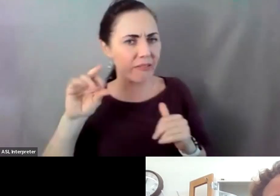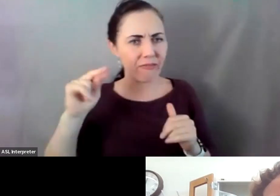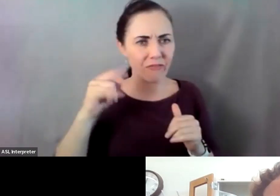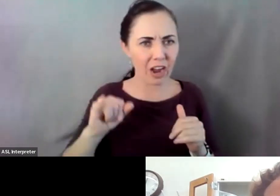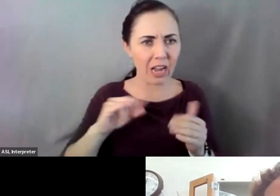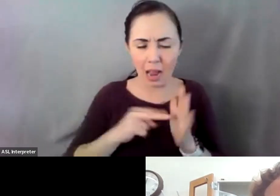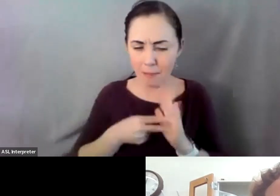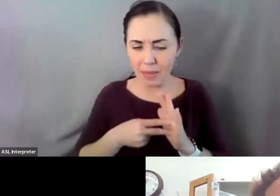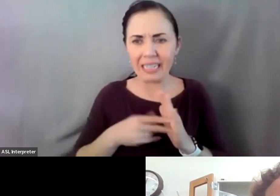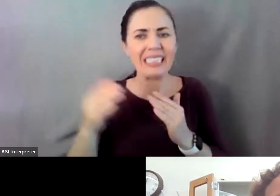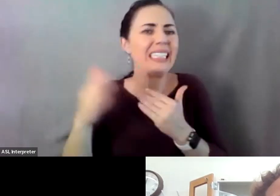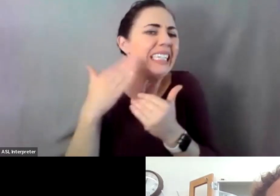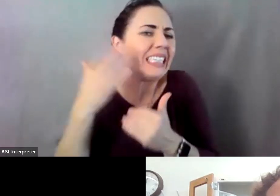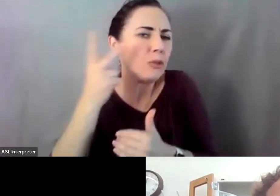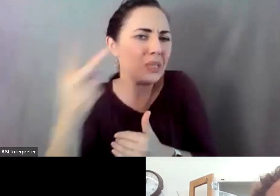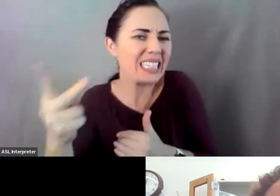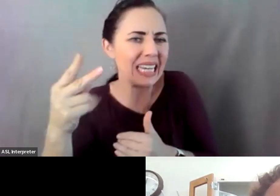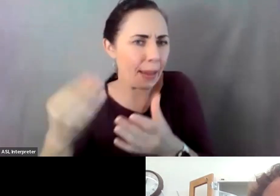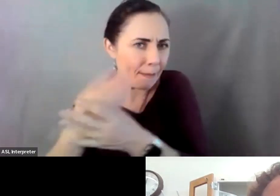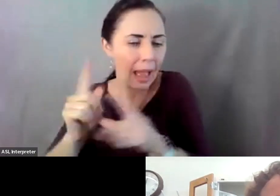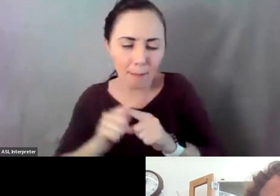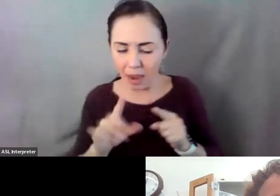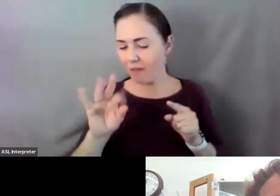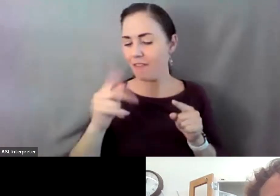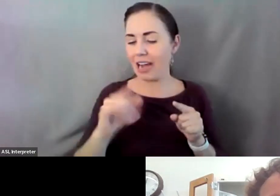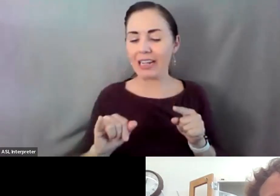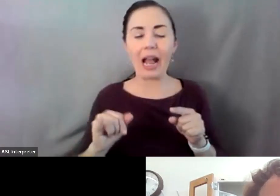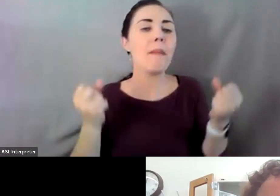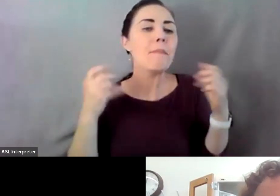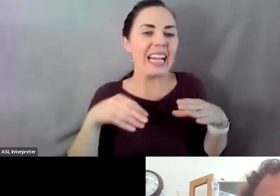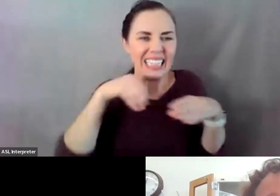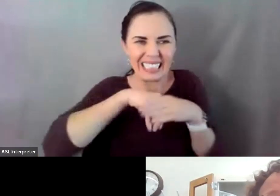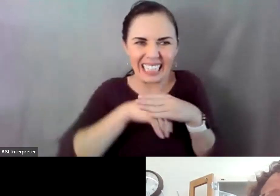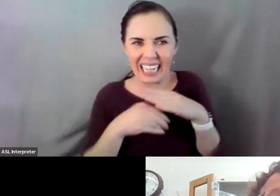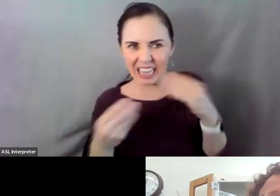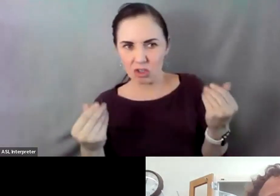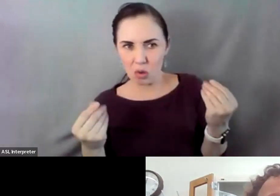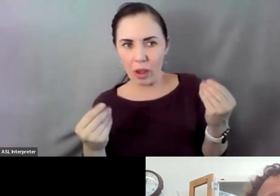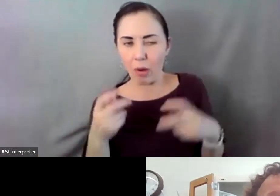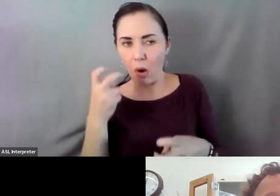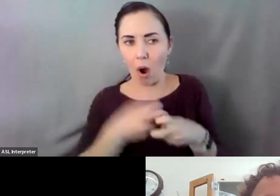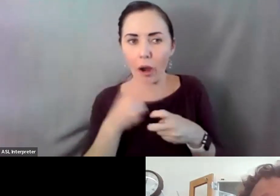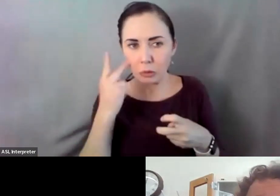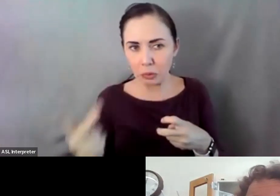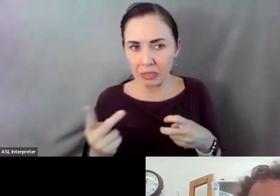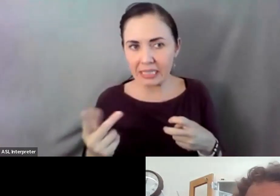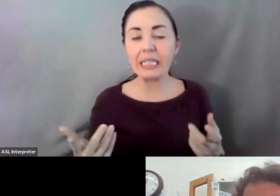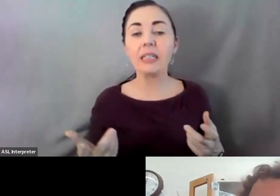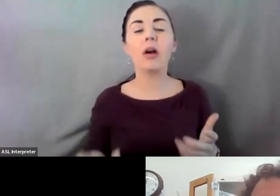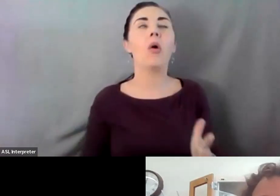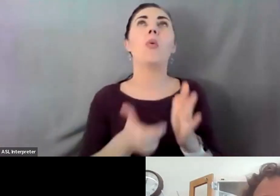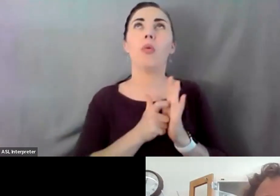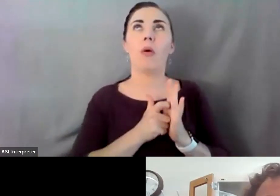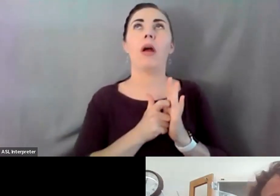see the plants than it is to see the fungus that's in the soil. And so it's taken a lot